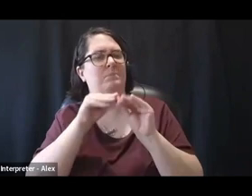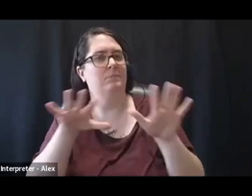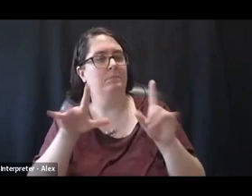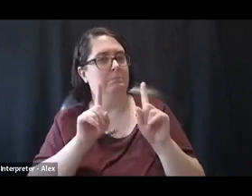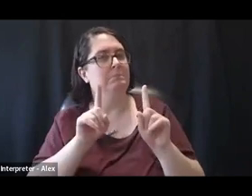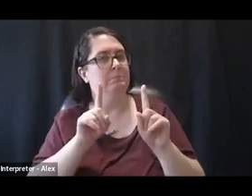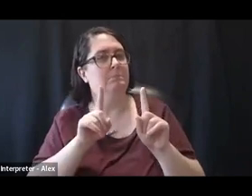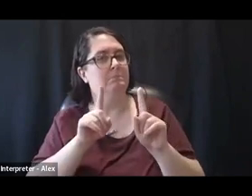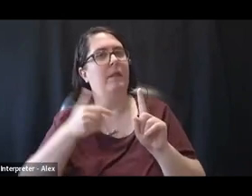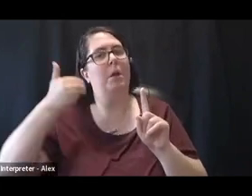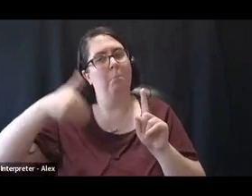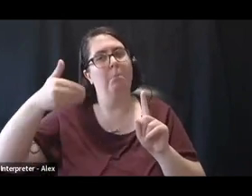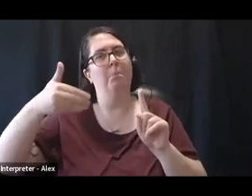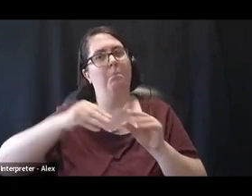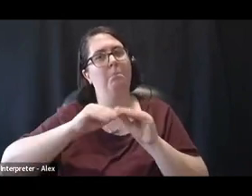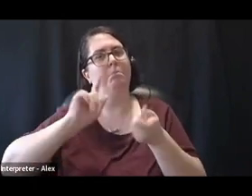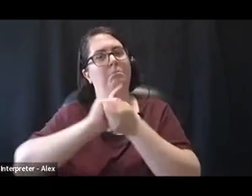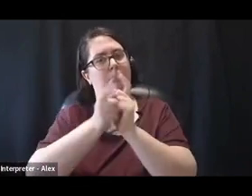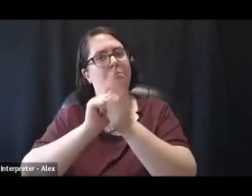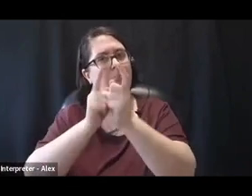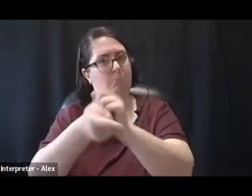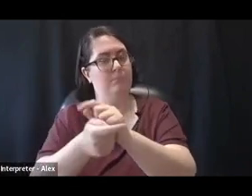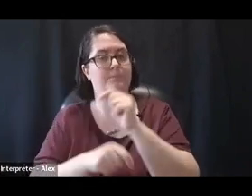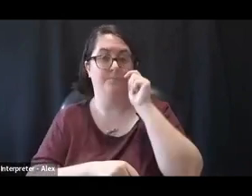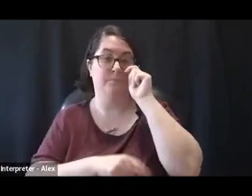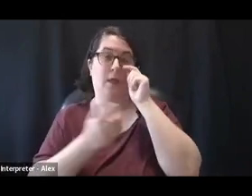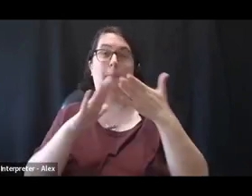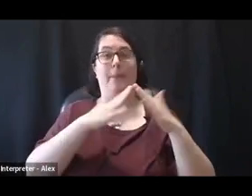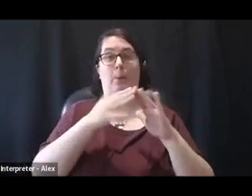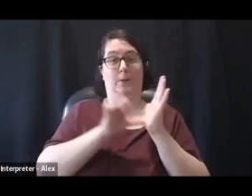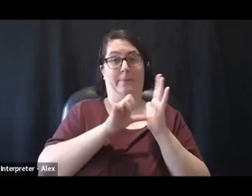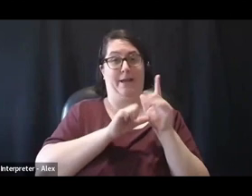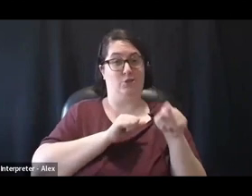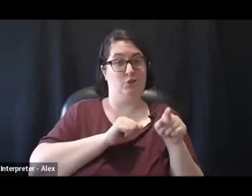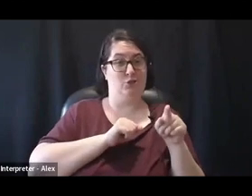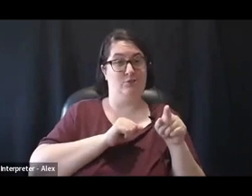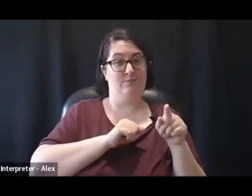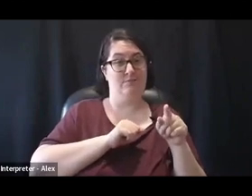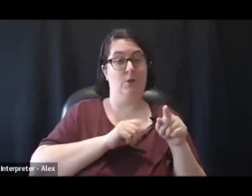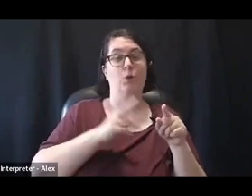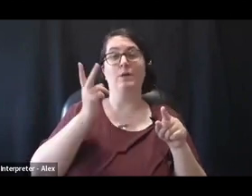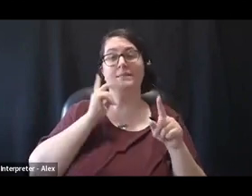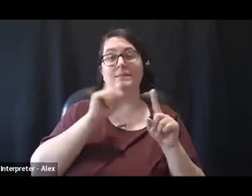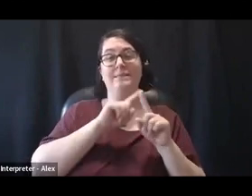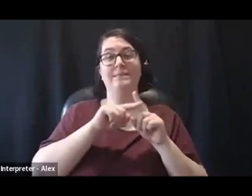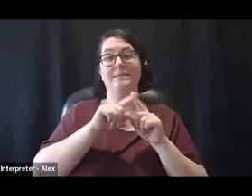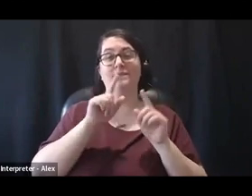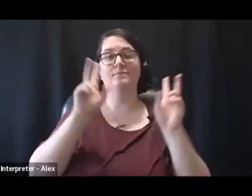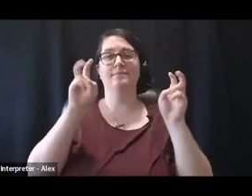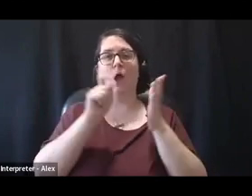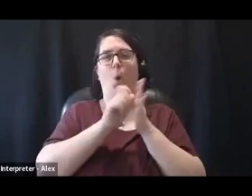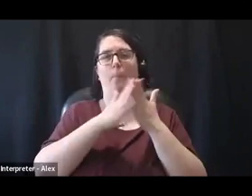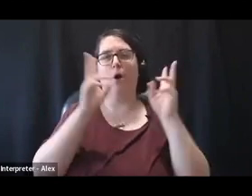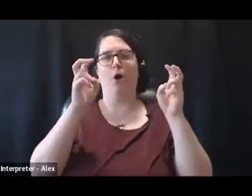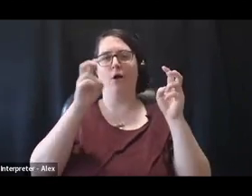be progressively implemented. From our community page, like you see on the screen, you can access different notebooks or